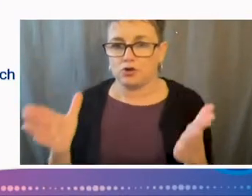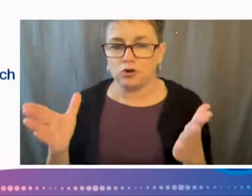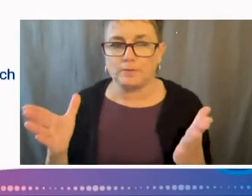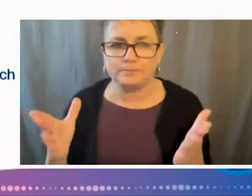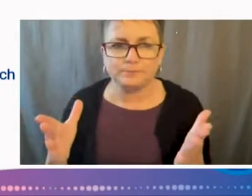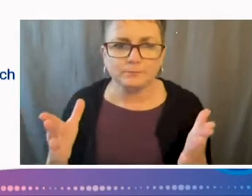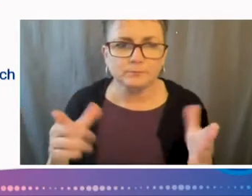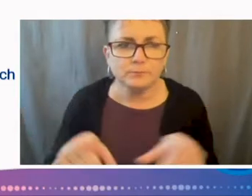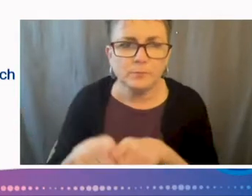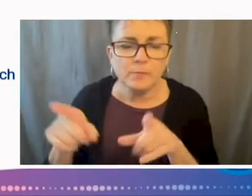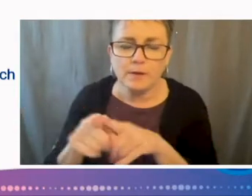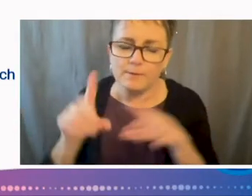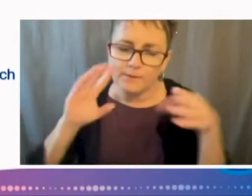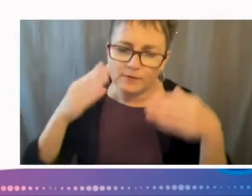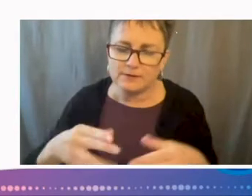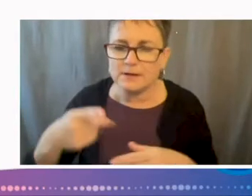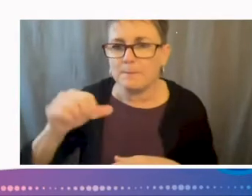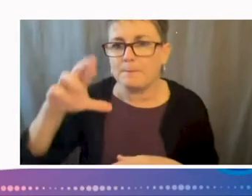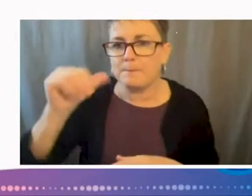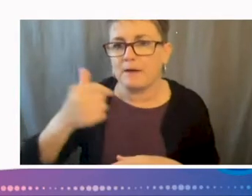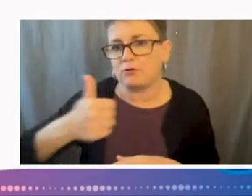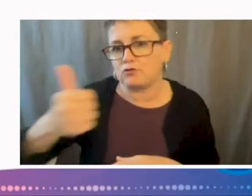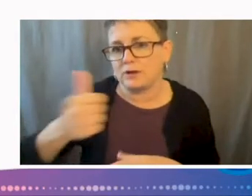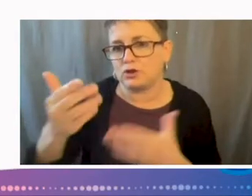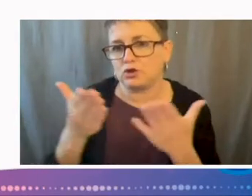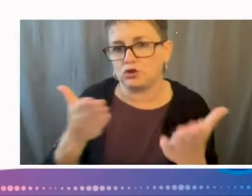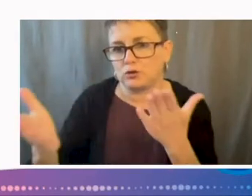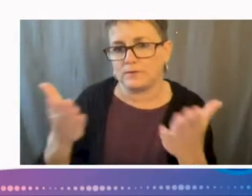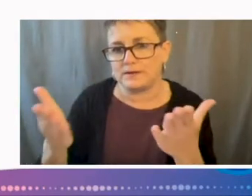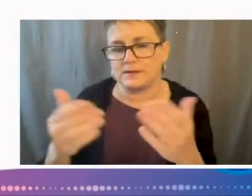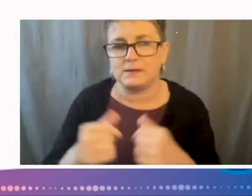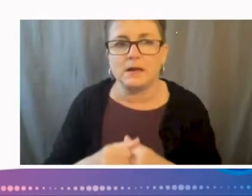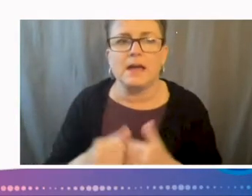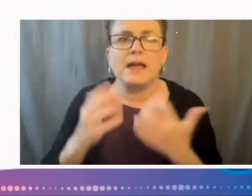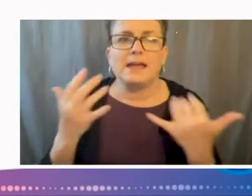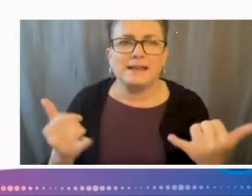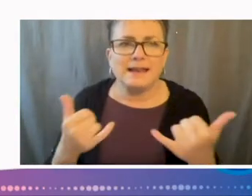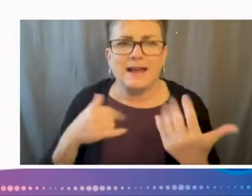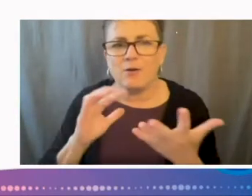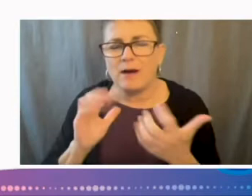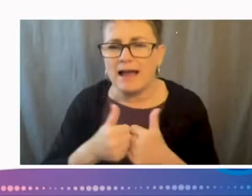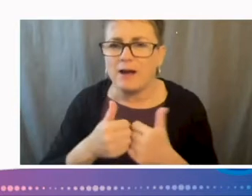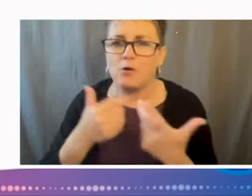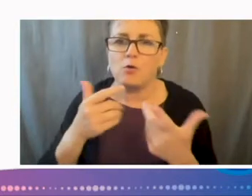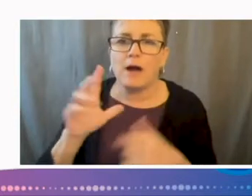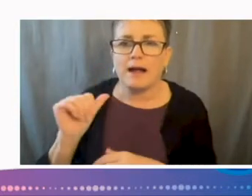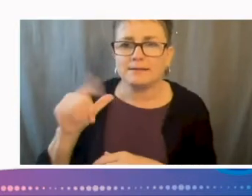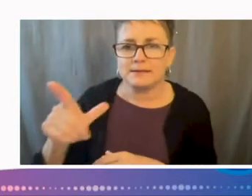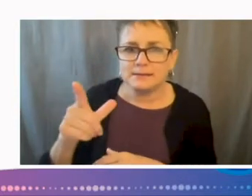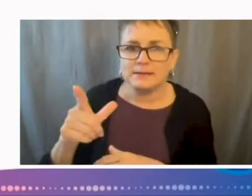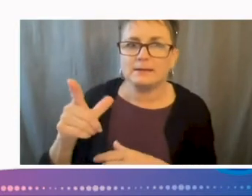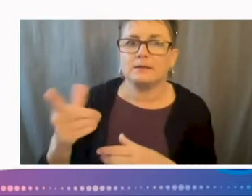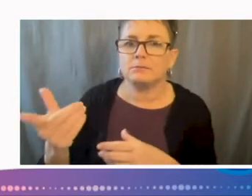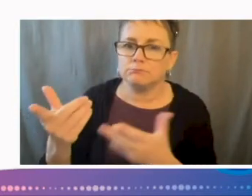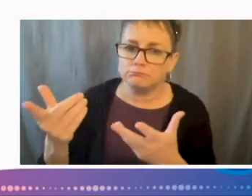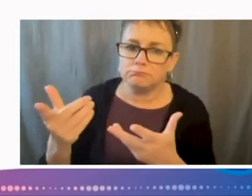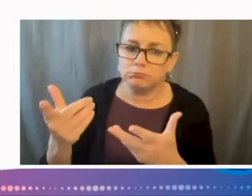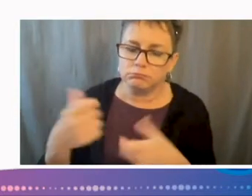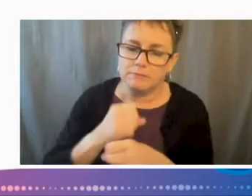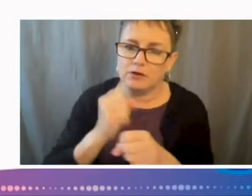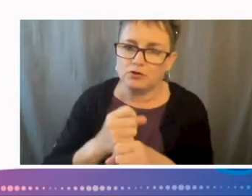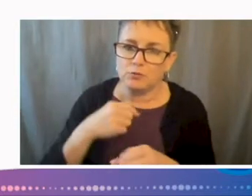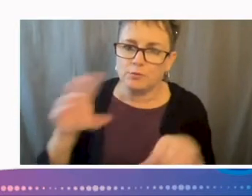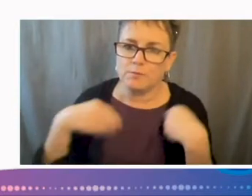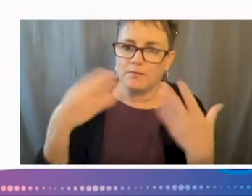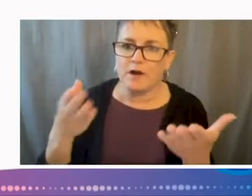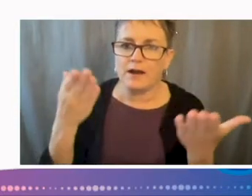paratransit service. Today, we will touch on some of the ways Access Link embraces and embodies accessibility. We focus on not